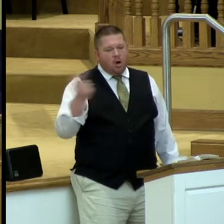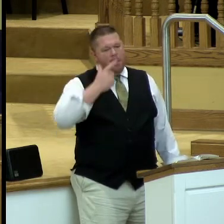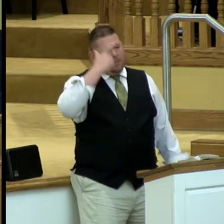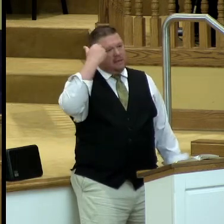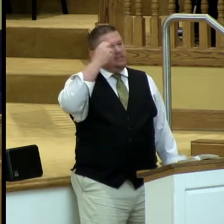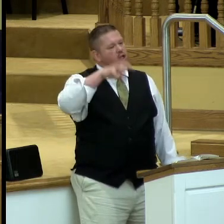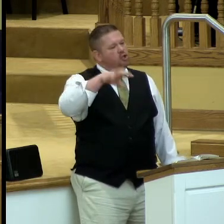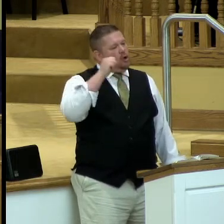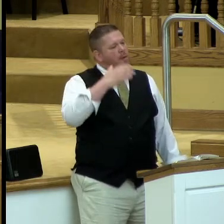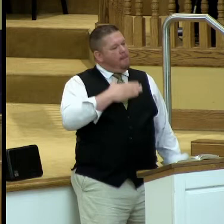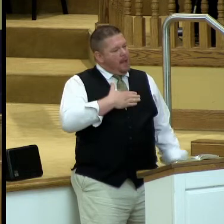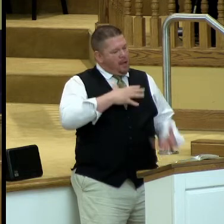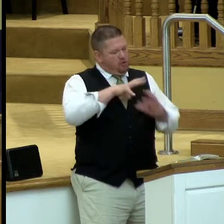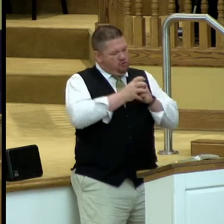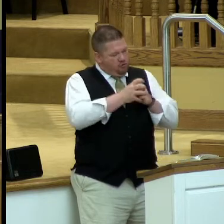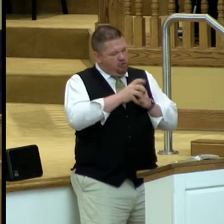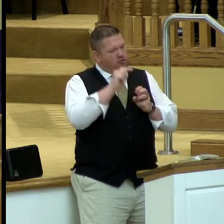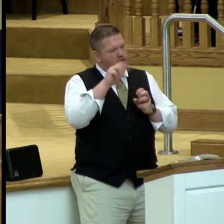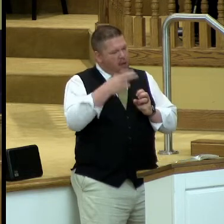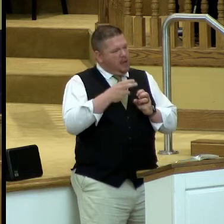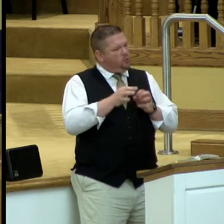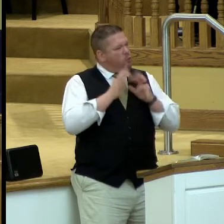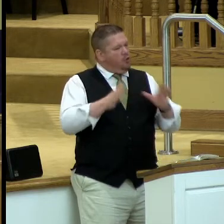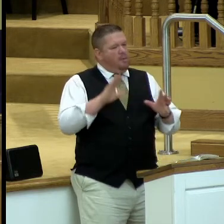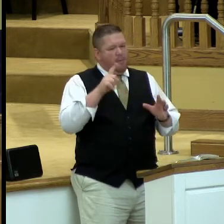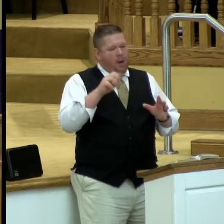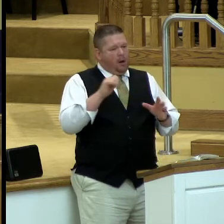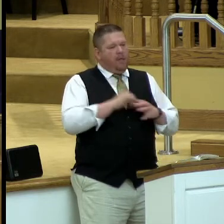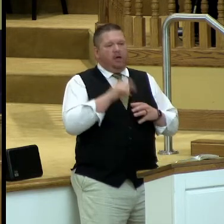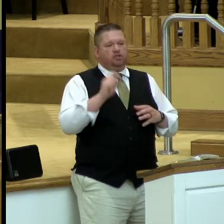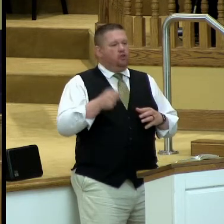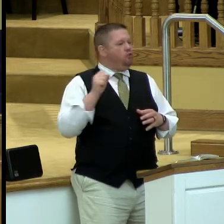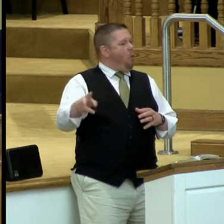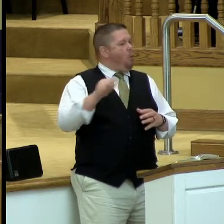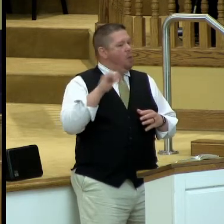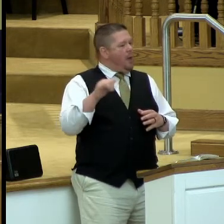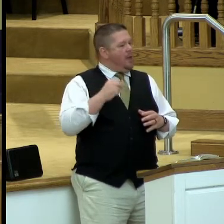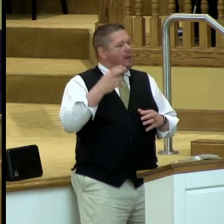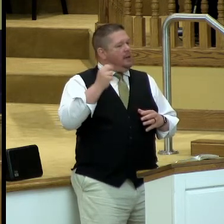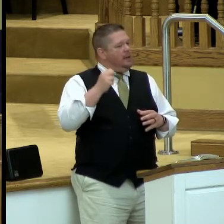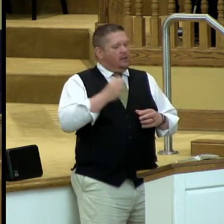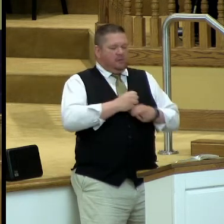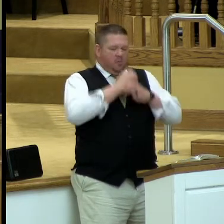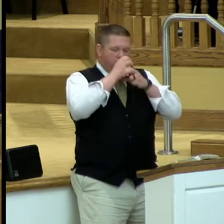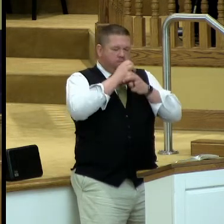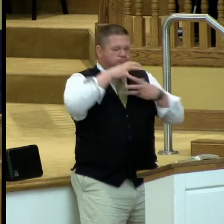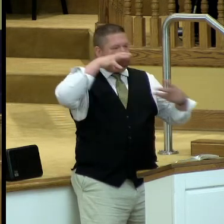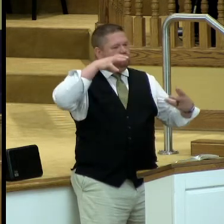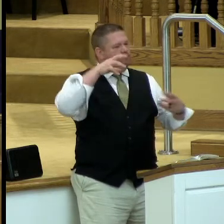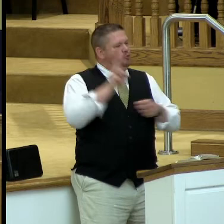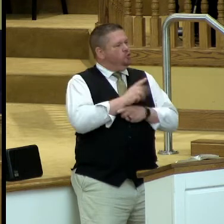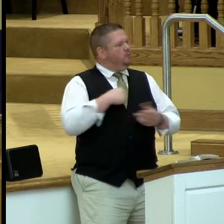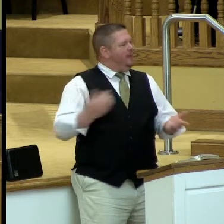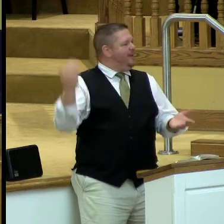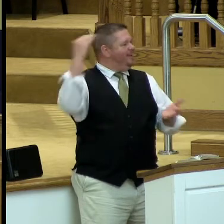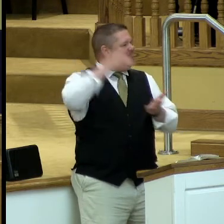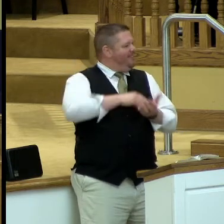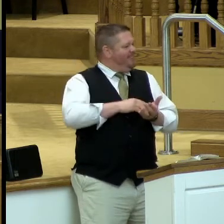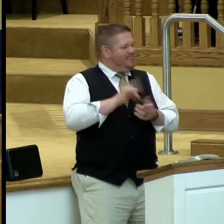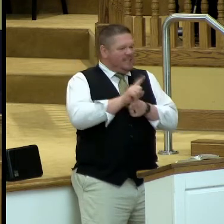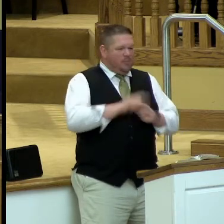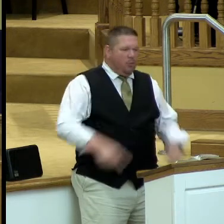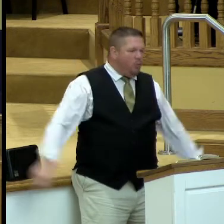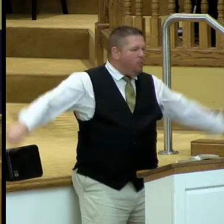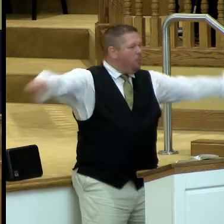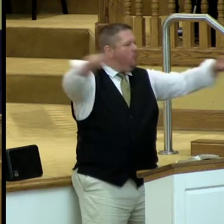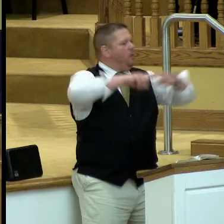All because he took my crumpled, trashy, worthless bottle that should have been thrown away and just left out, and he recycled